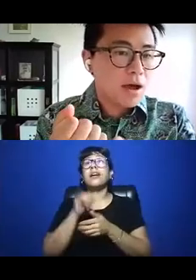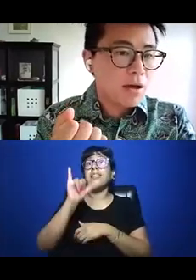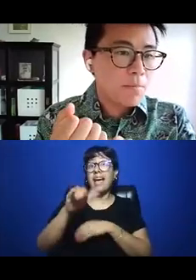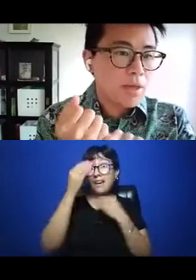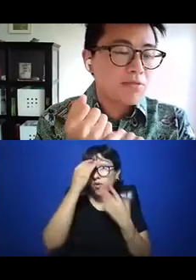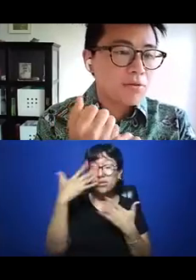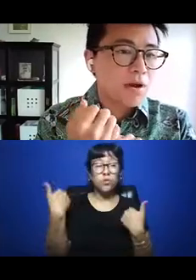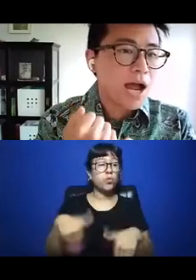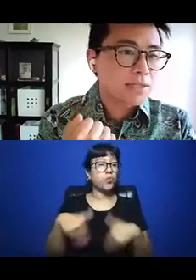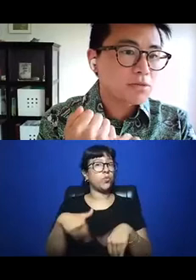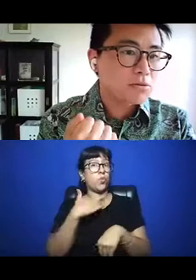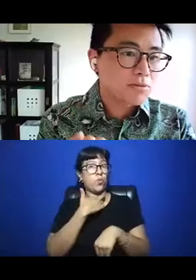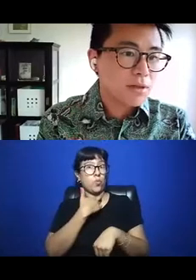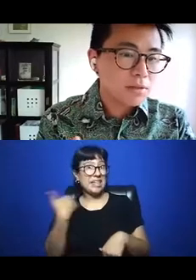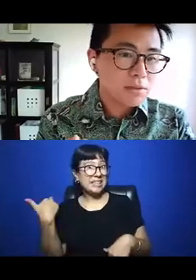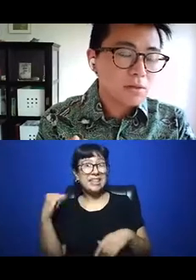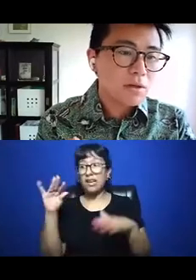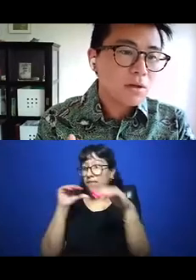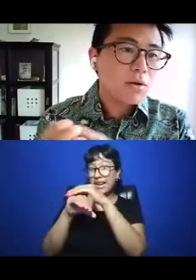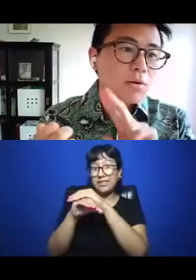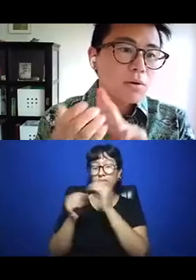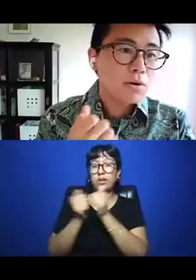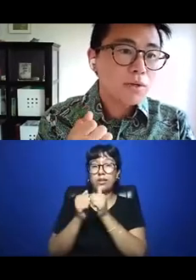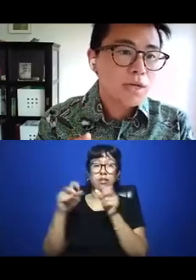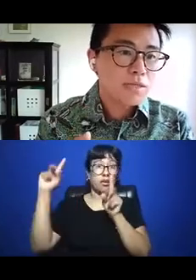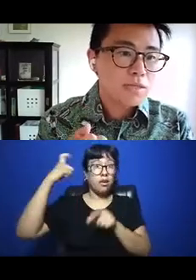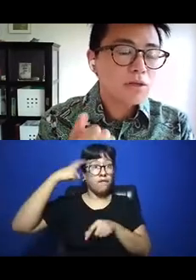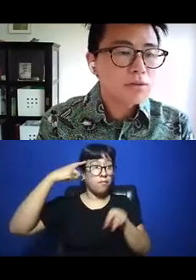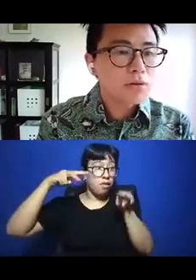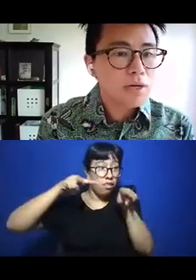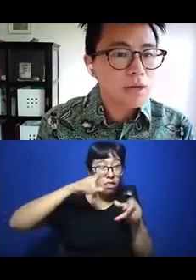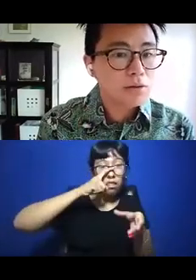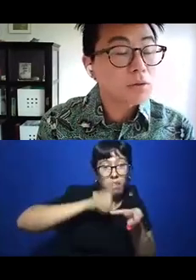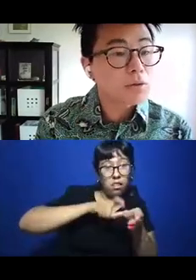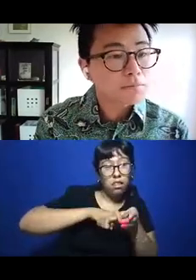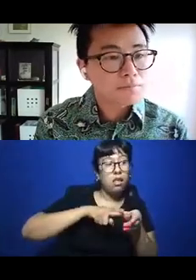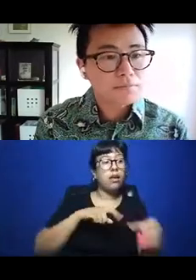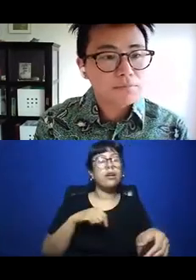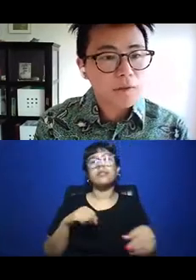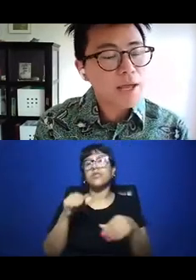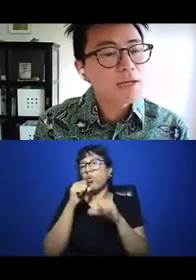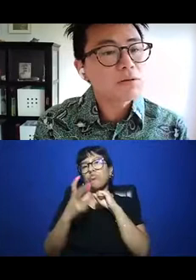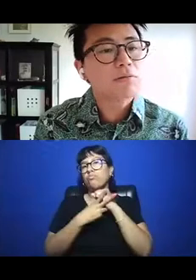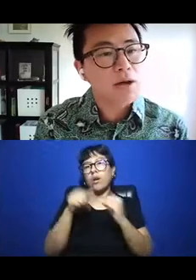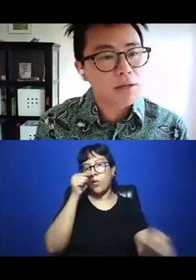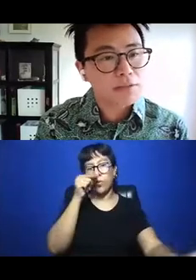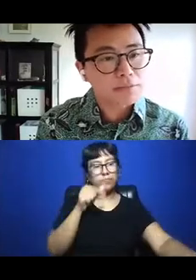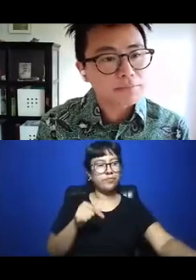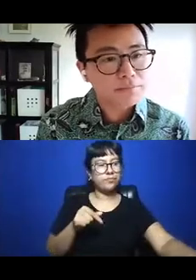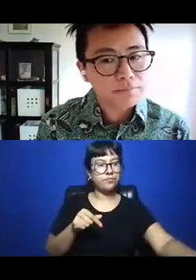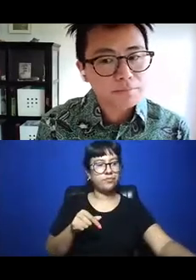risk if it were accessed through surveillance or court cases, don't store it on Google, on any Google